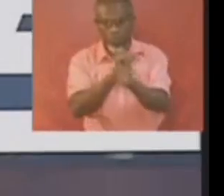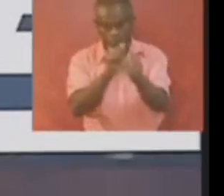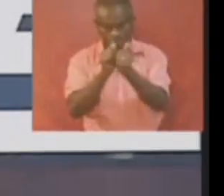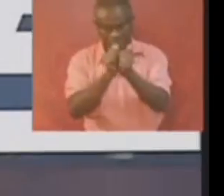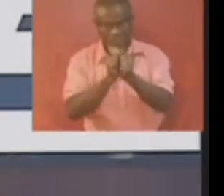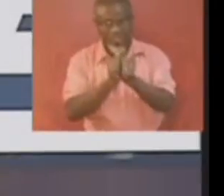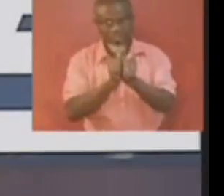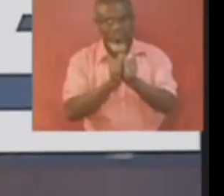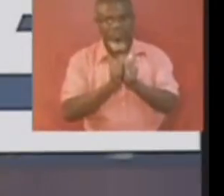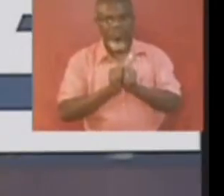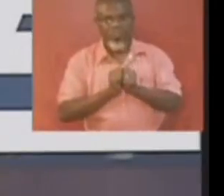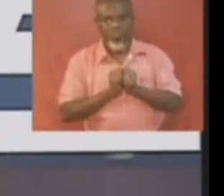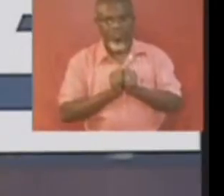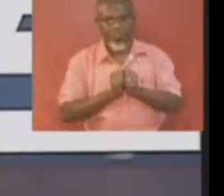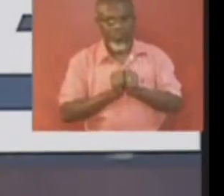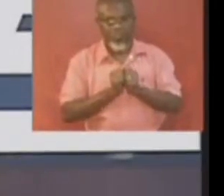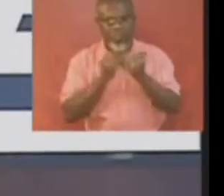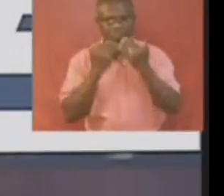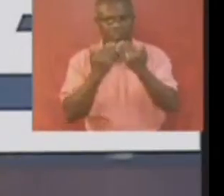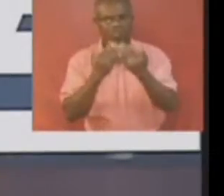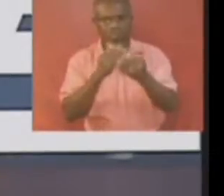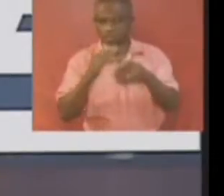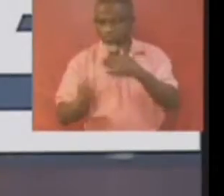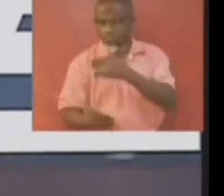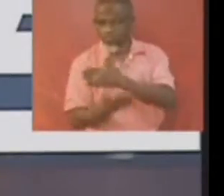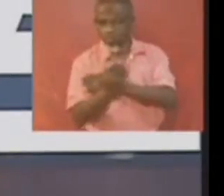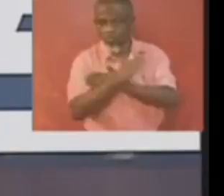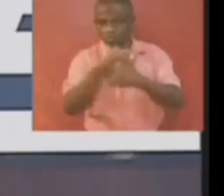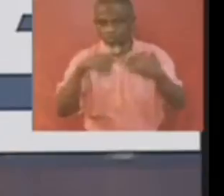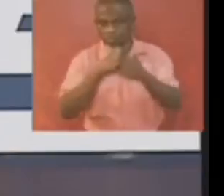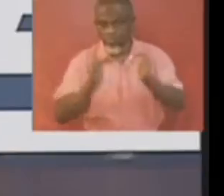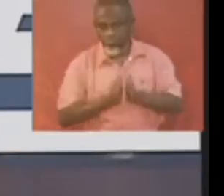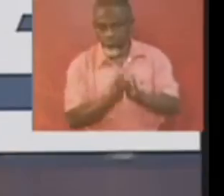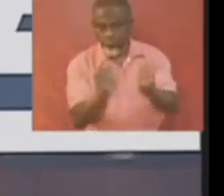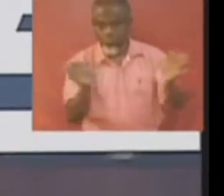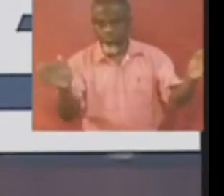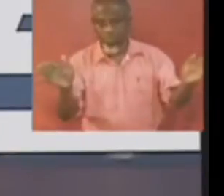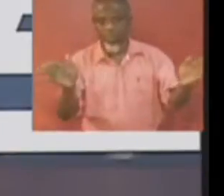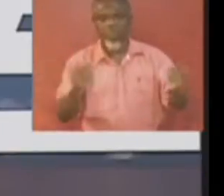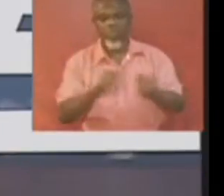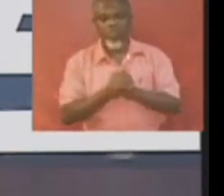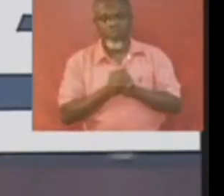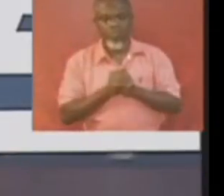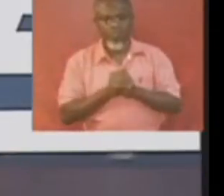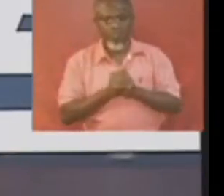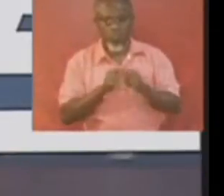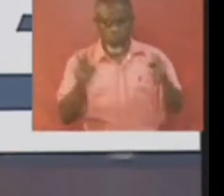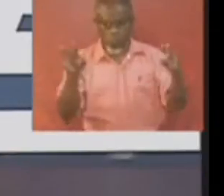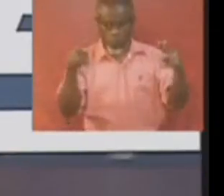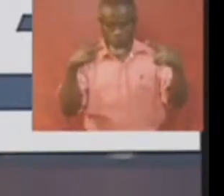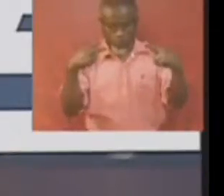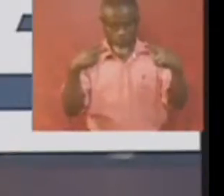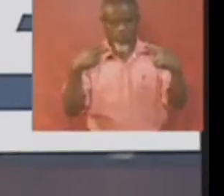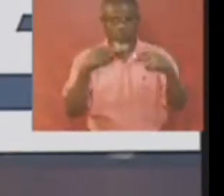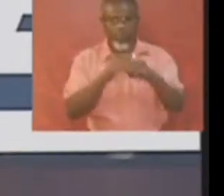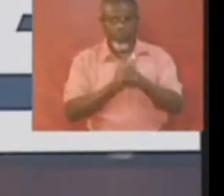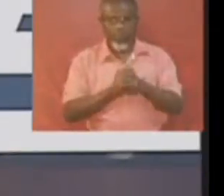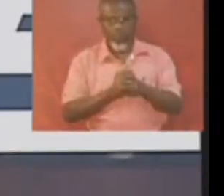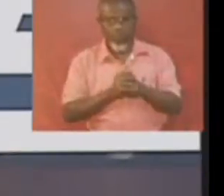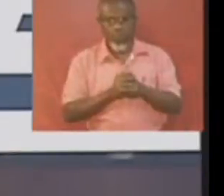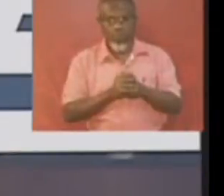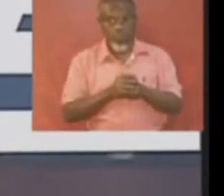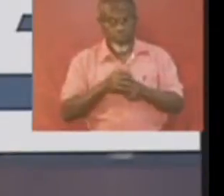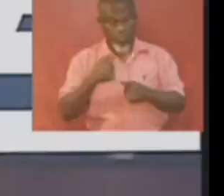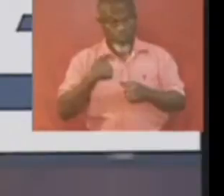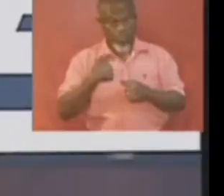Hines. Of course, good morning to all our viewing and listening public. I represent the Directorate of Women's Health of